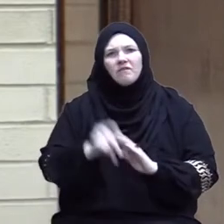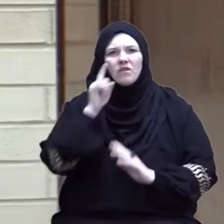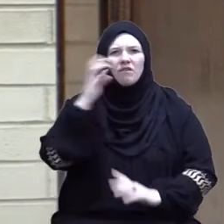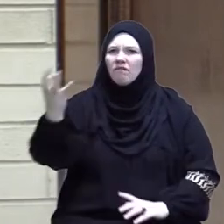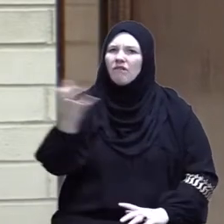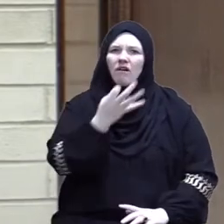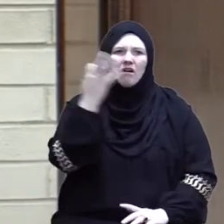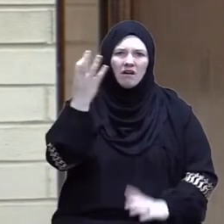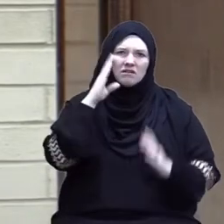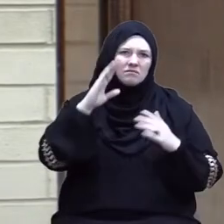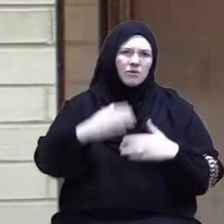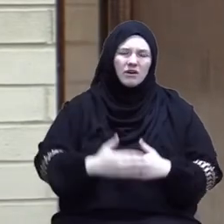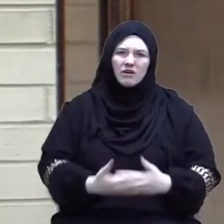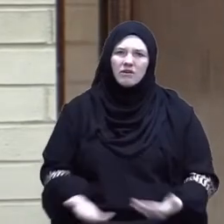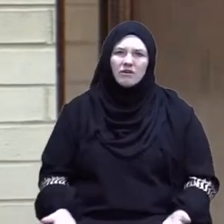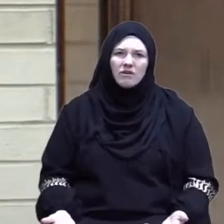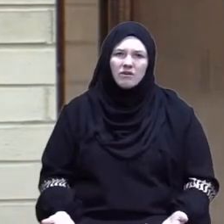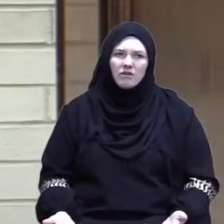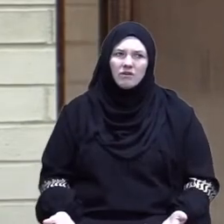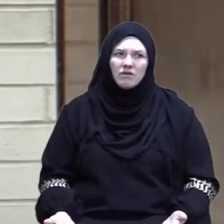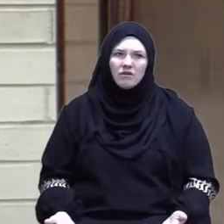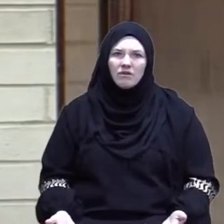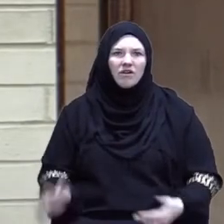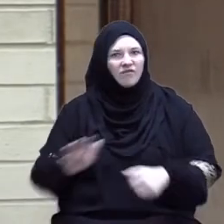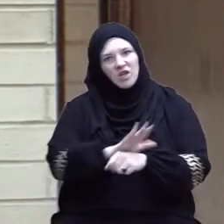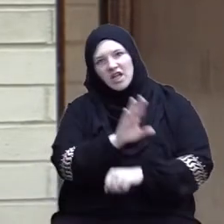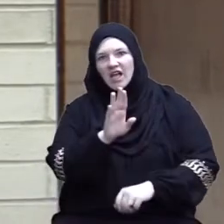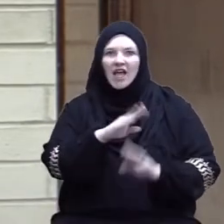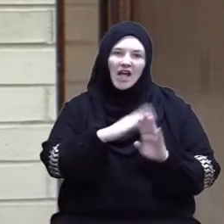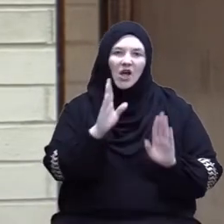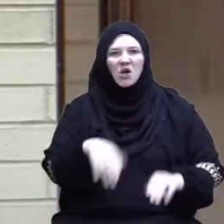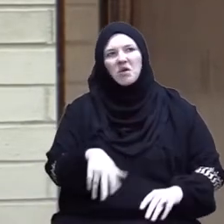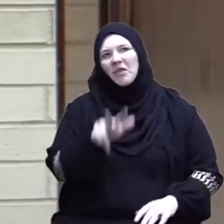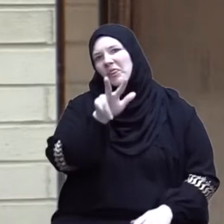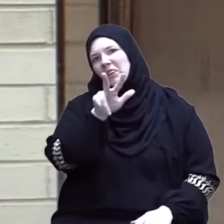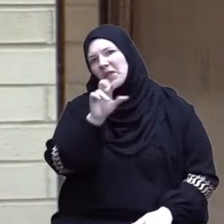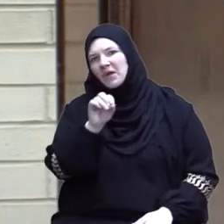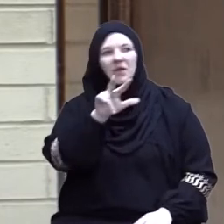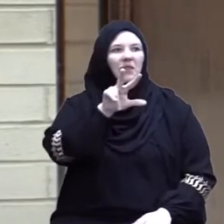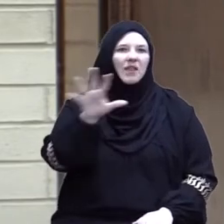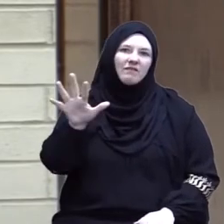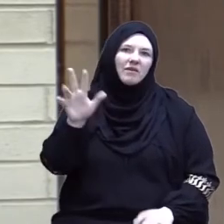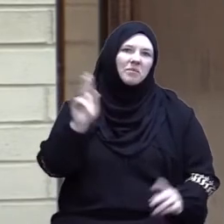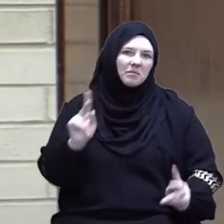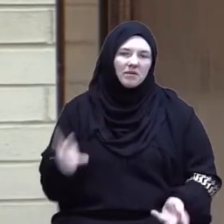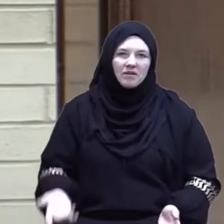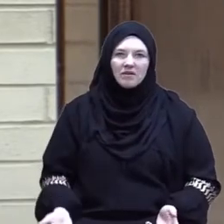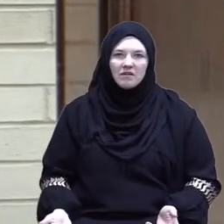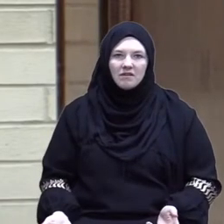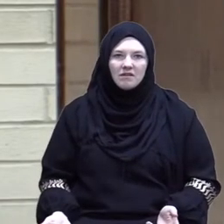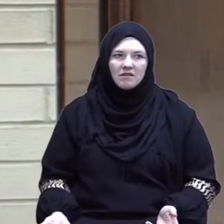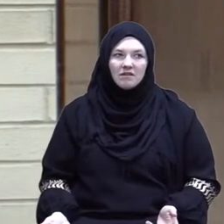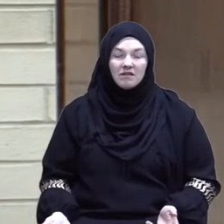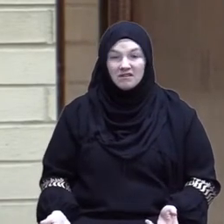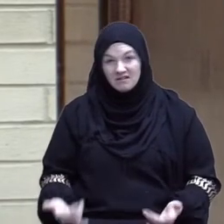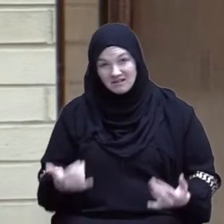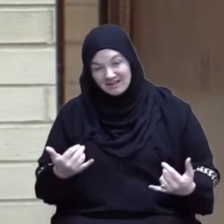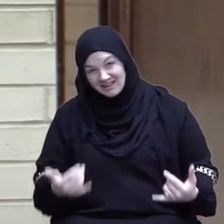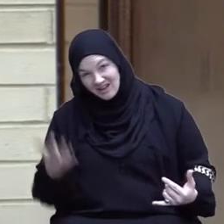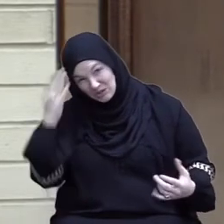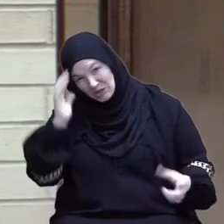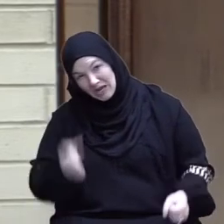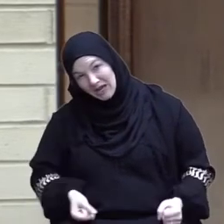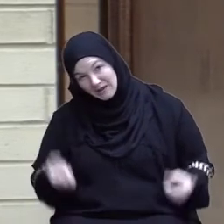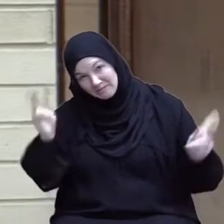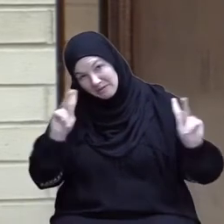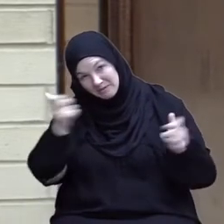Friday prayer when it was full house. 30, 35 people. You know now how many people